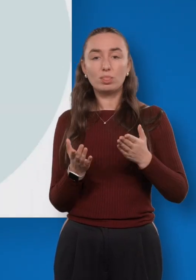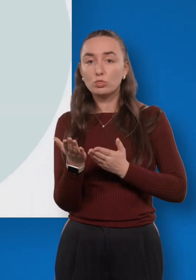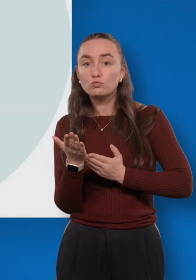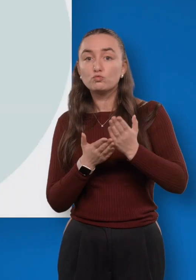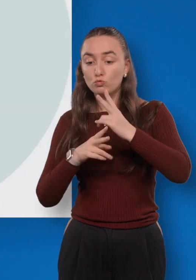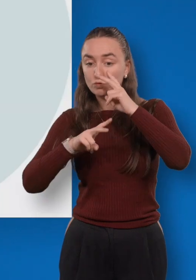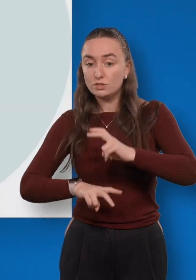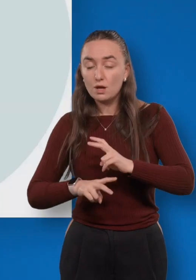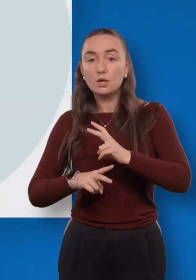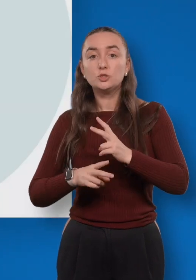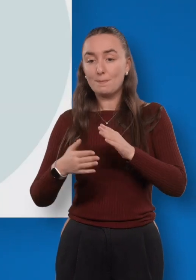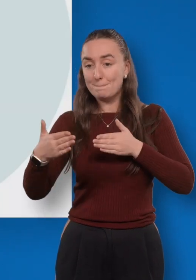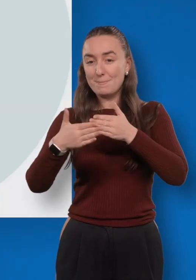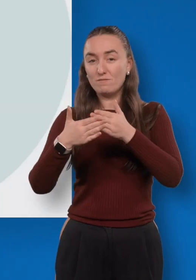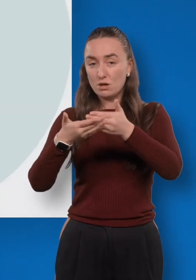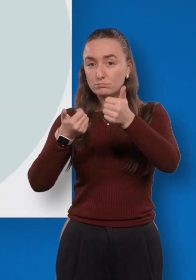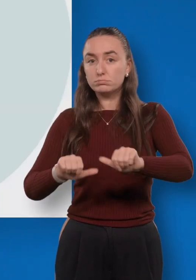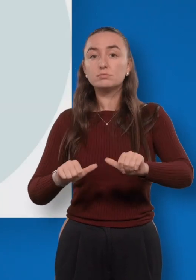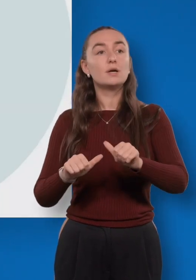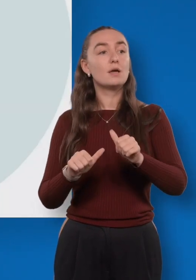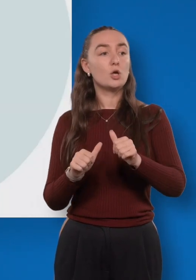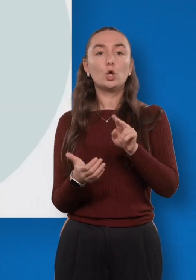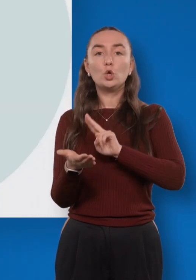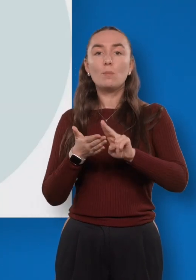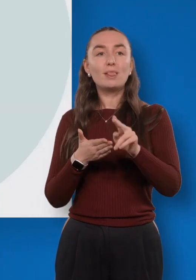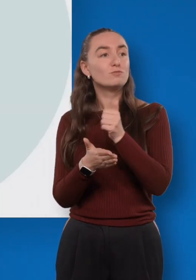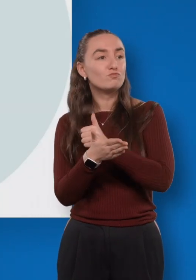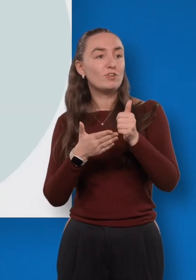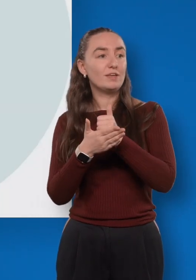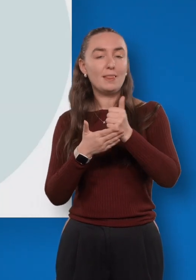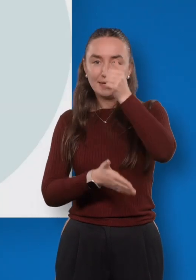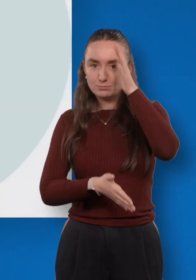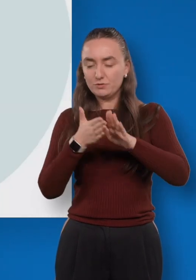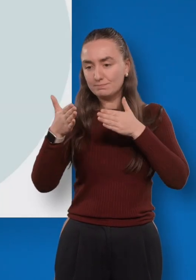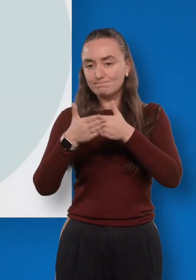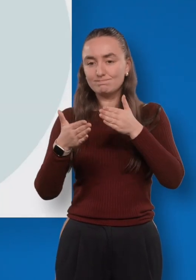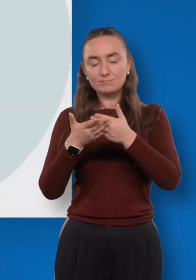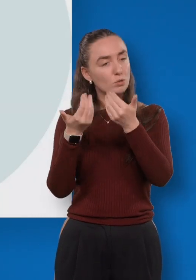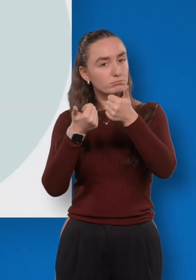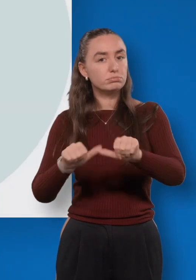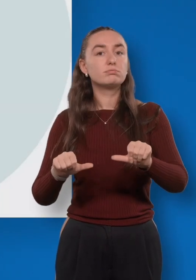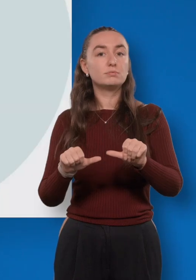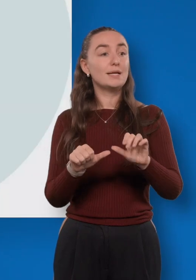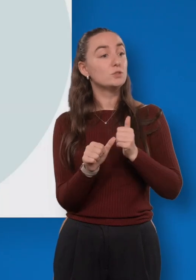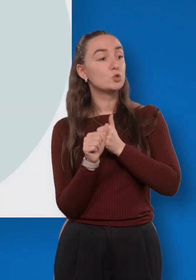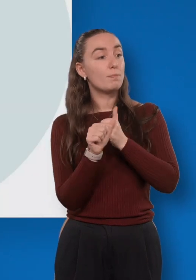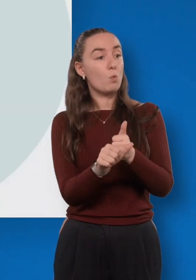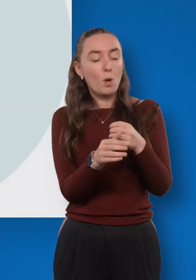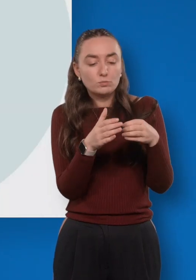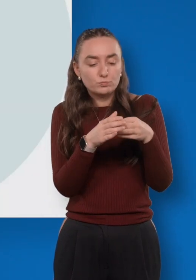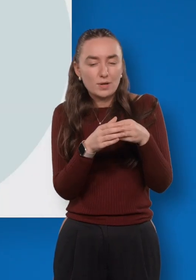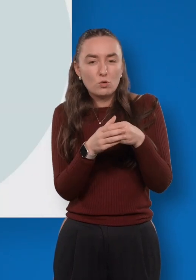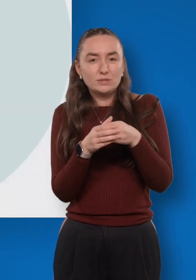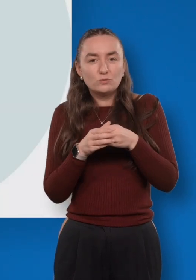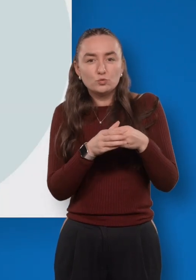aim to remove barriers experienced by normally marginalized groups and support them to not just access